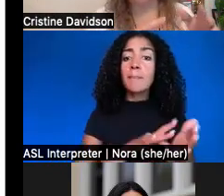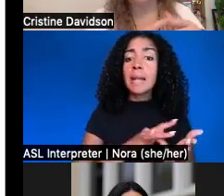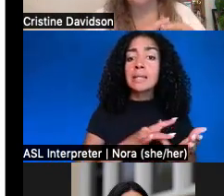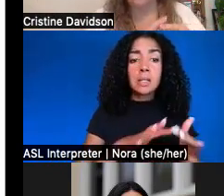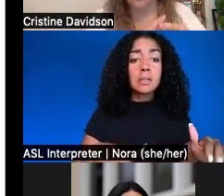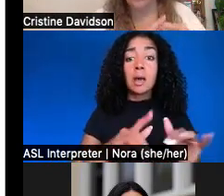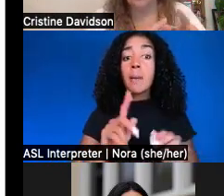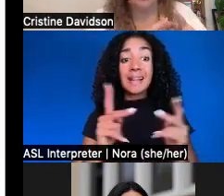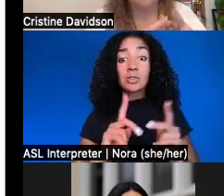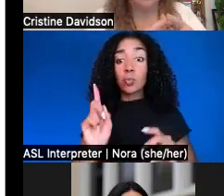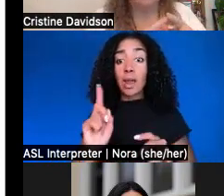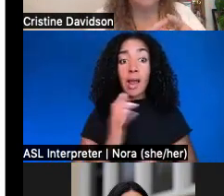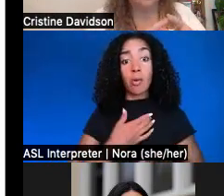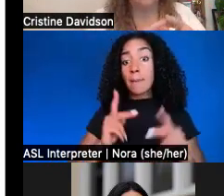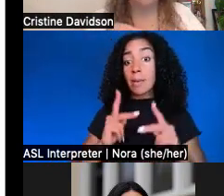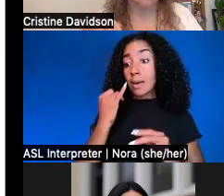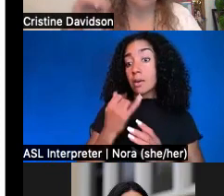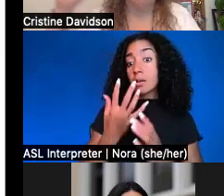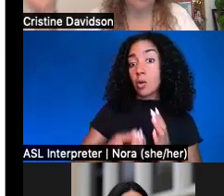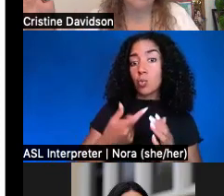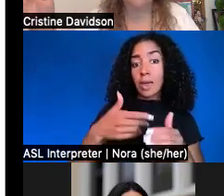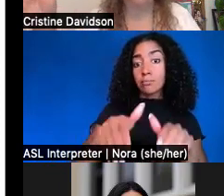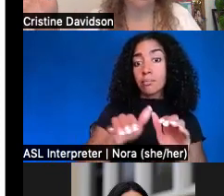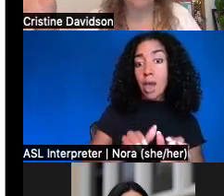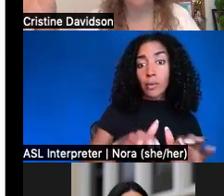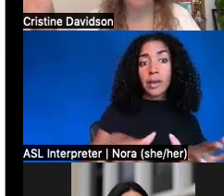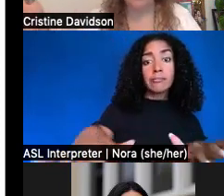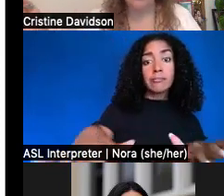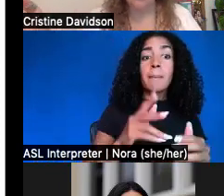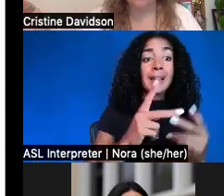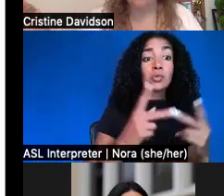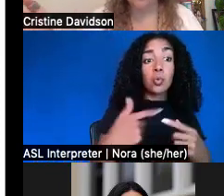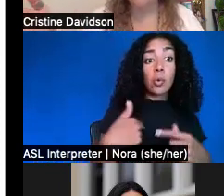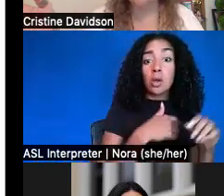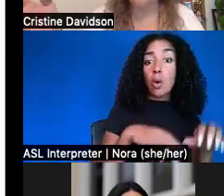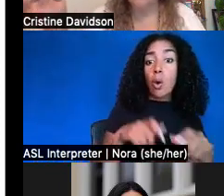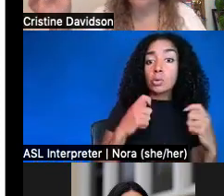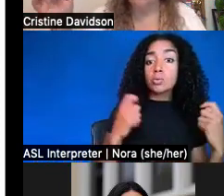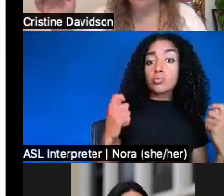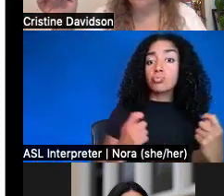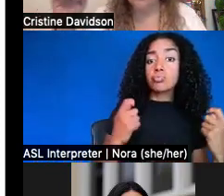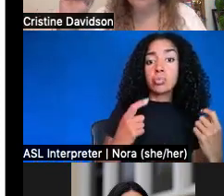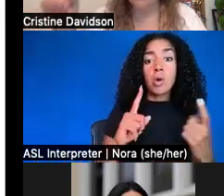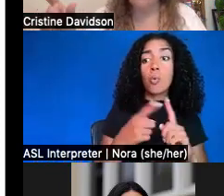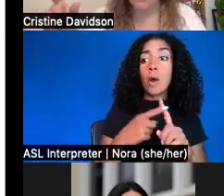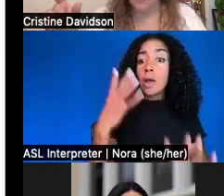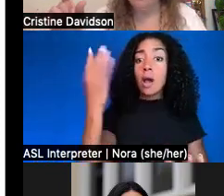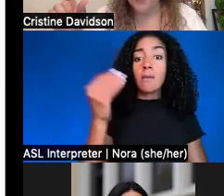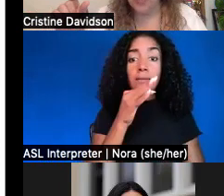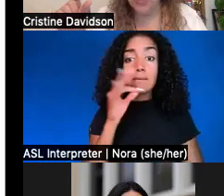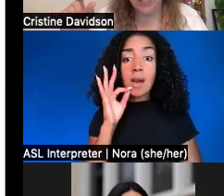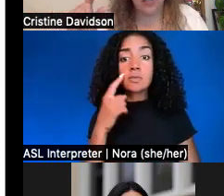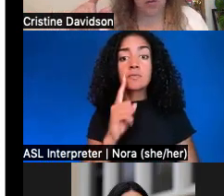places where we ceremony, the places where we go and fast for our coming of age ceremonies. And when you interrupt